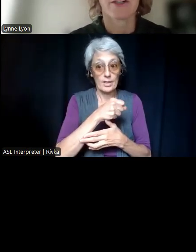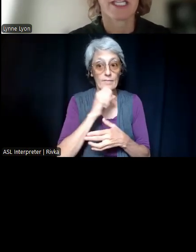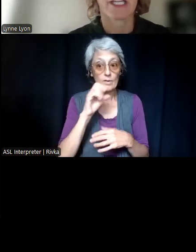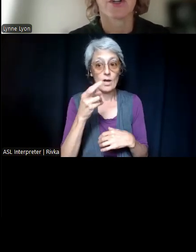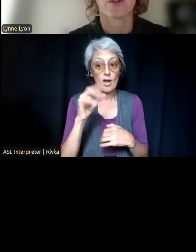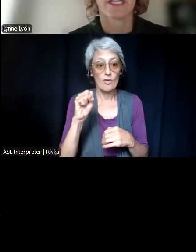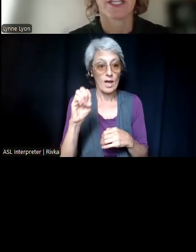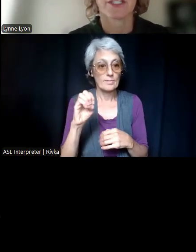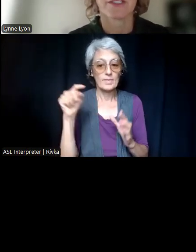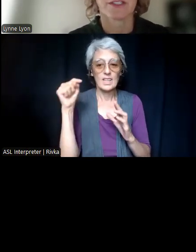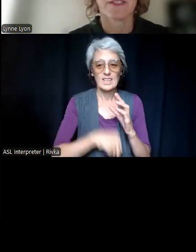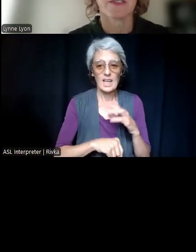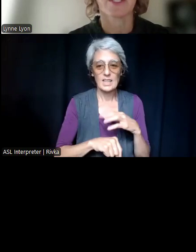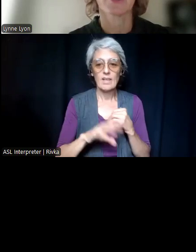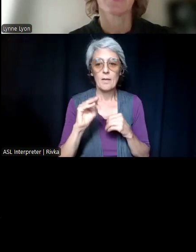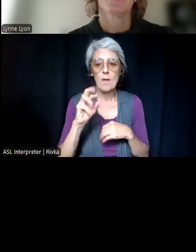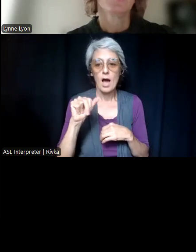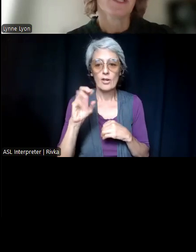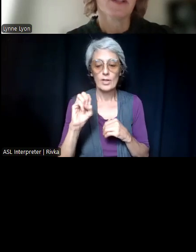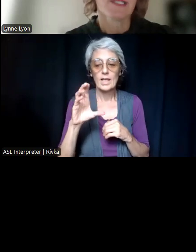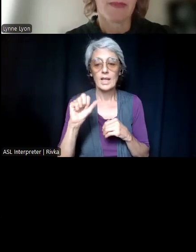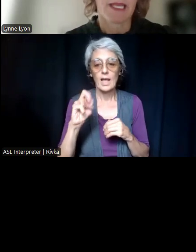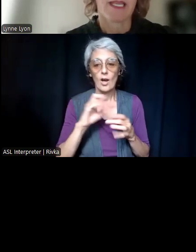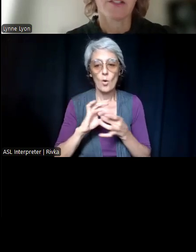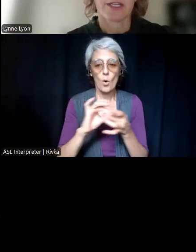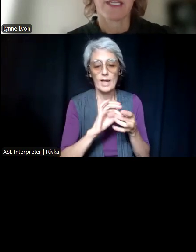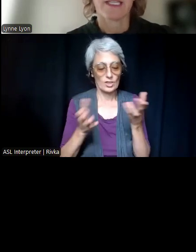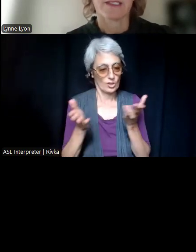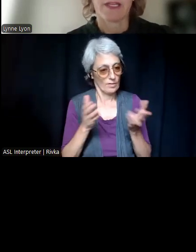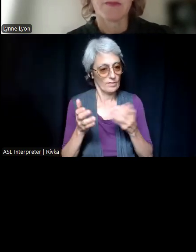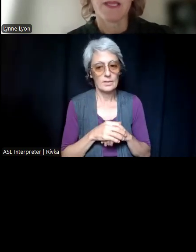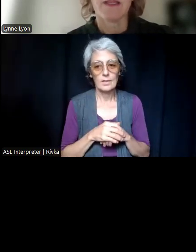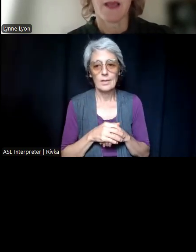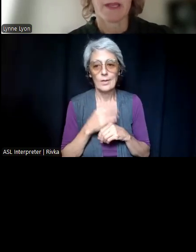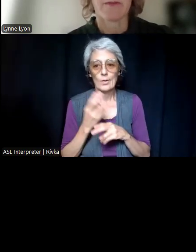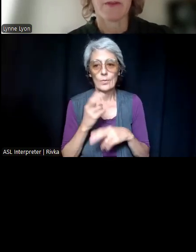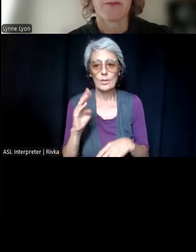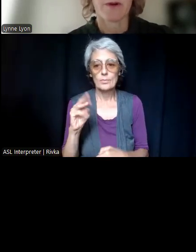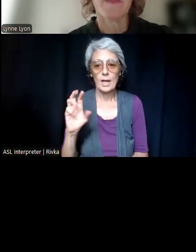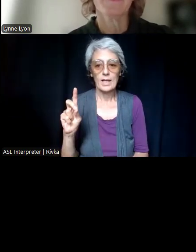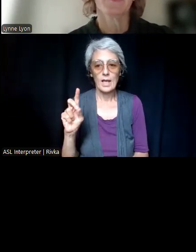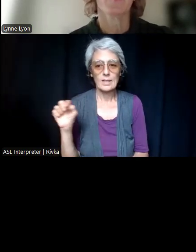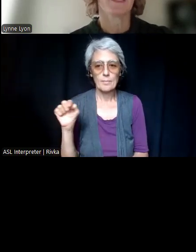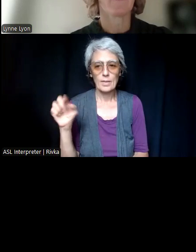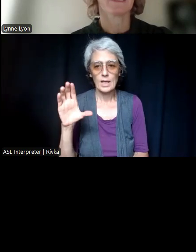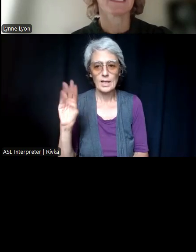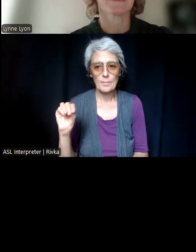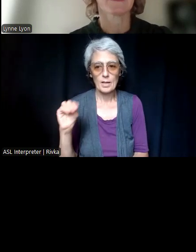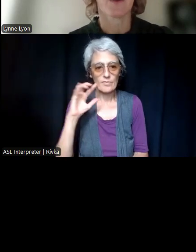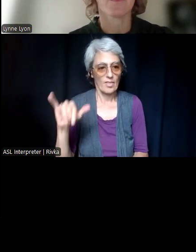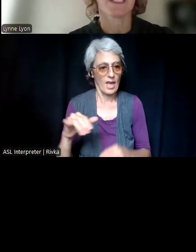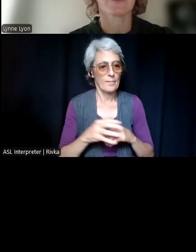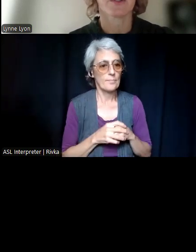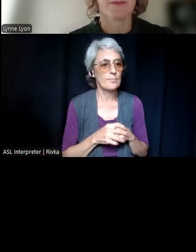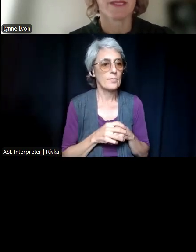and moderate care coordination service, which we use the Medicaid targeted case management benefit for. We have an